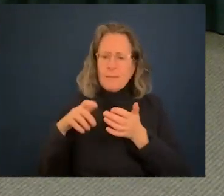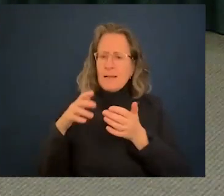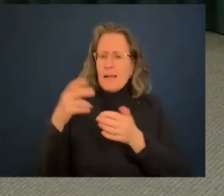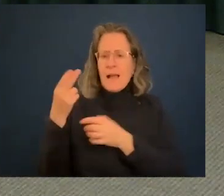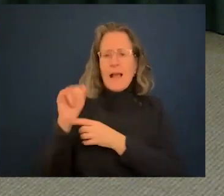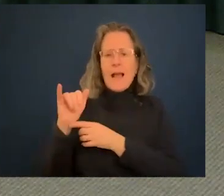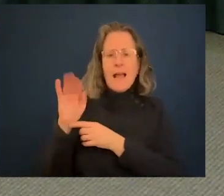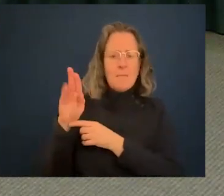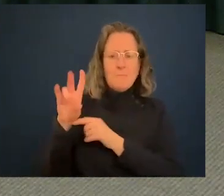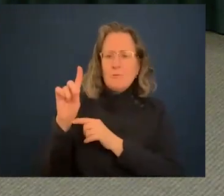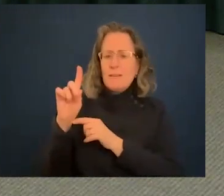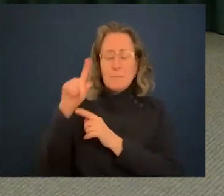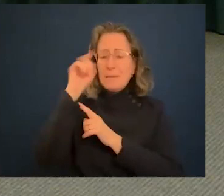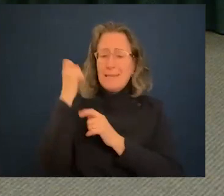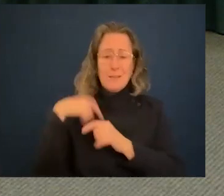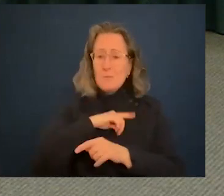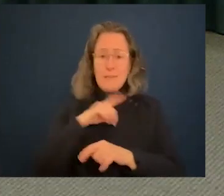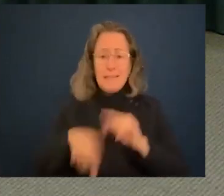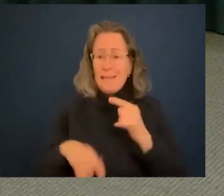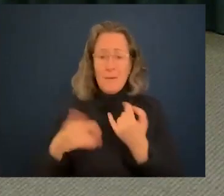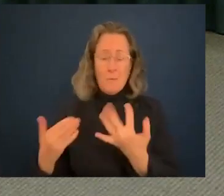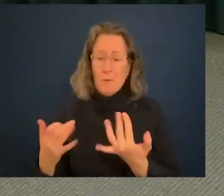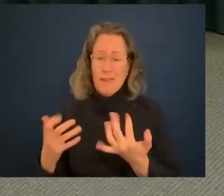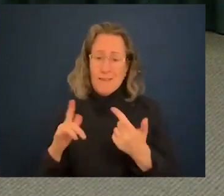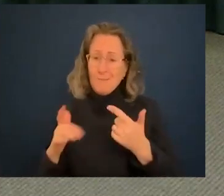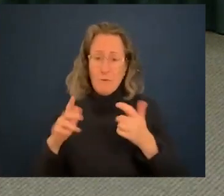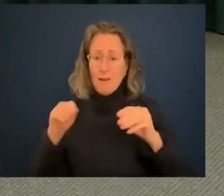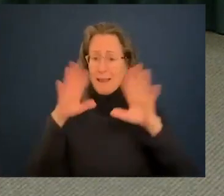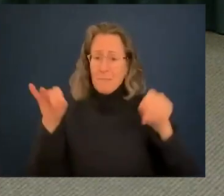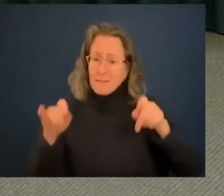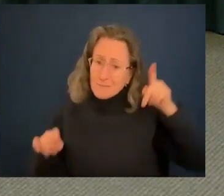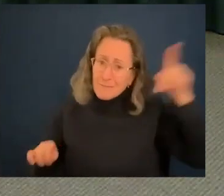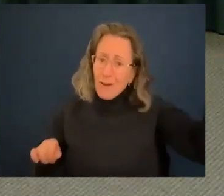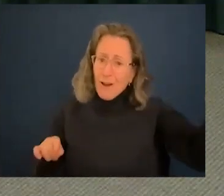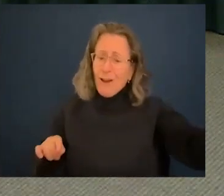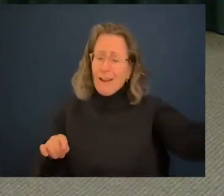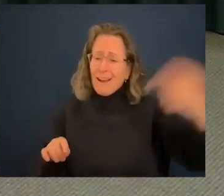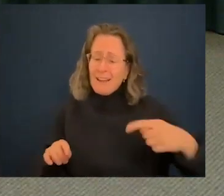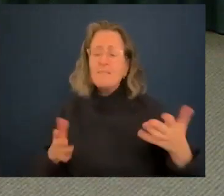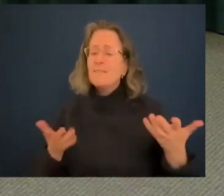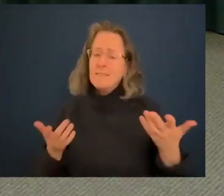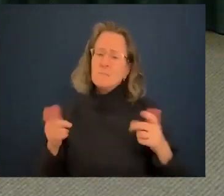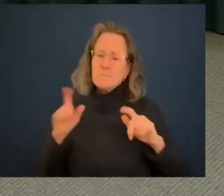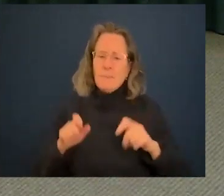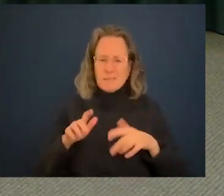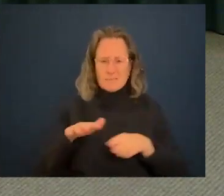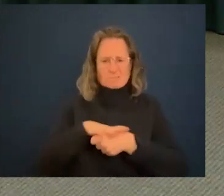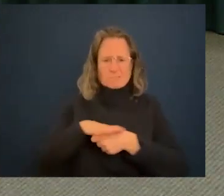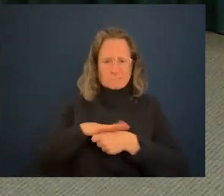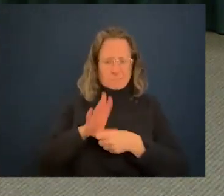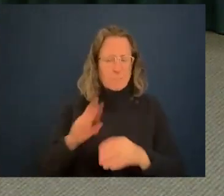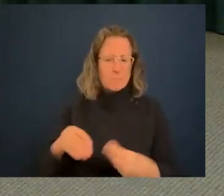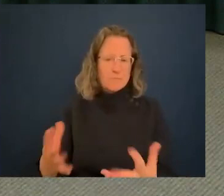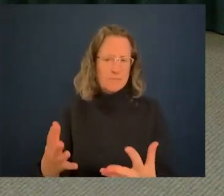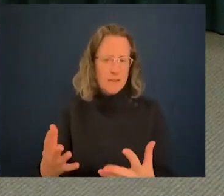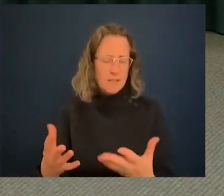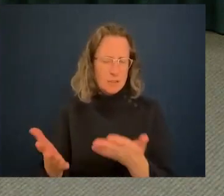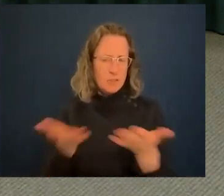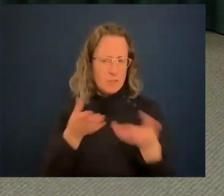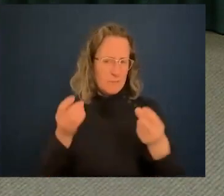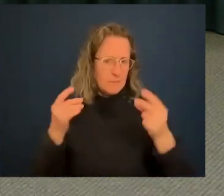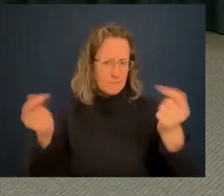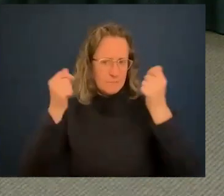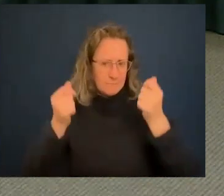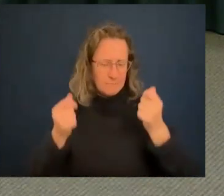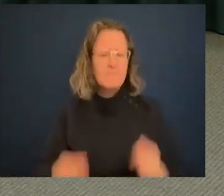locally to be able to actually be there yeah yeah it's sort of like a question for if I was still with the board in a couple